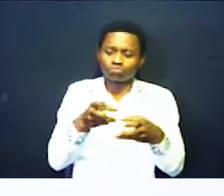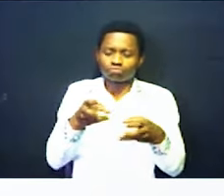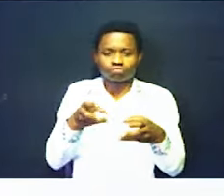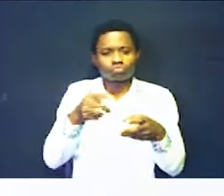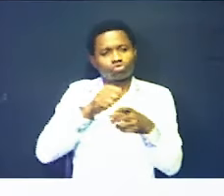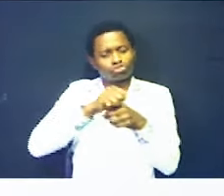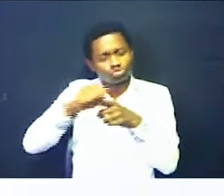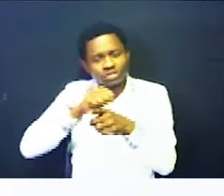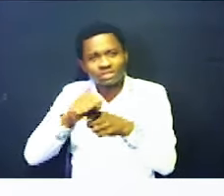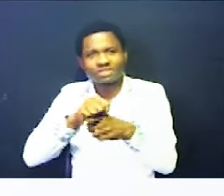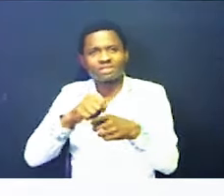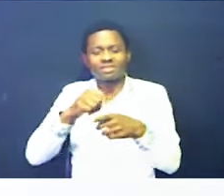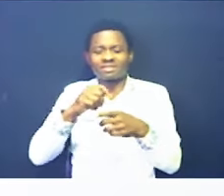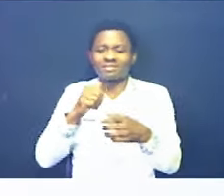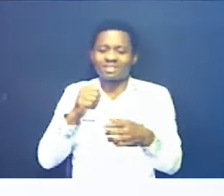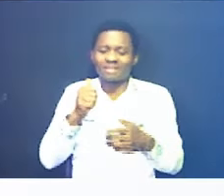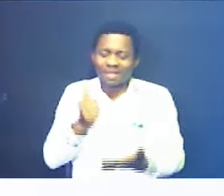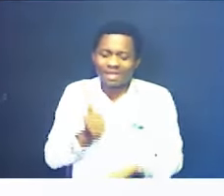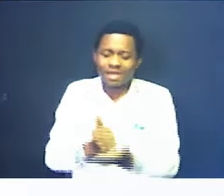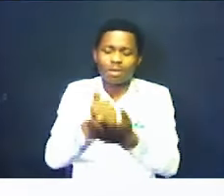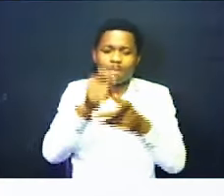improves a skill.